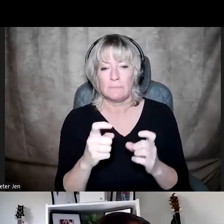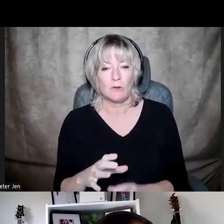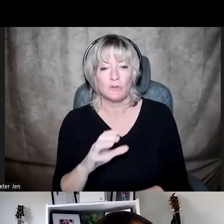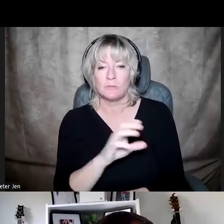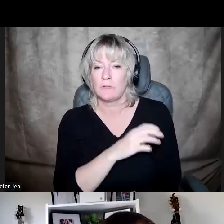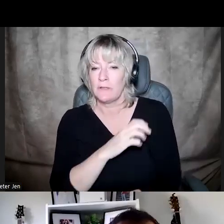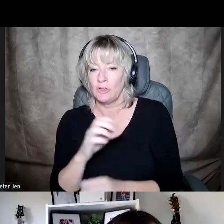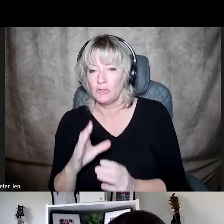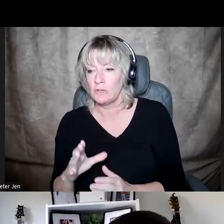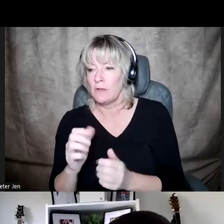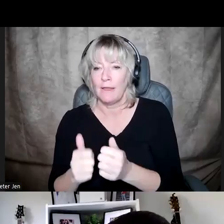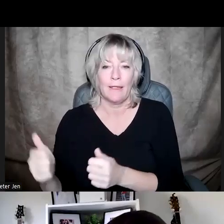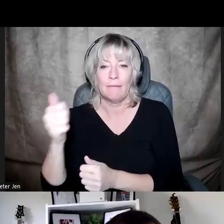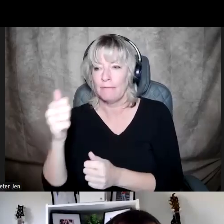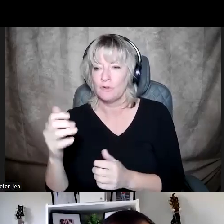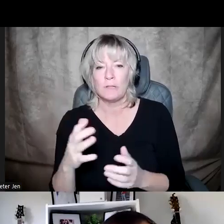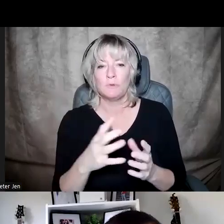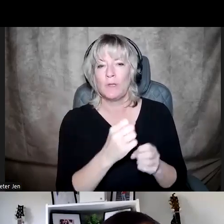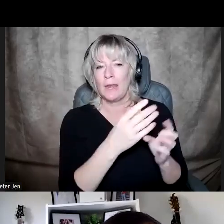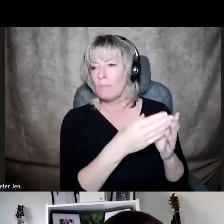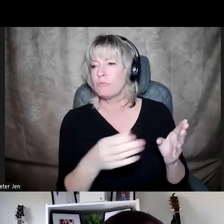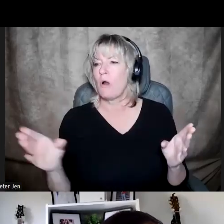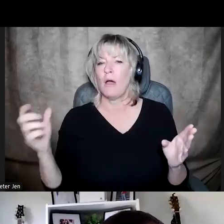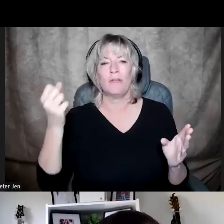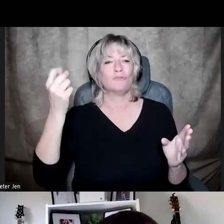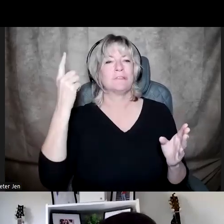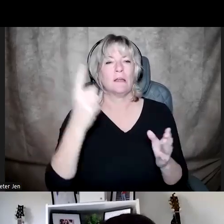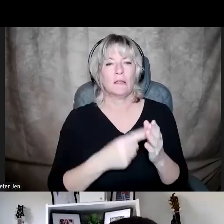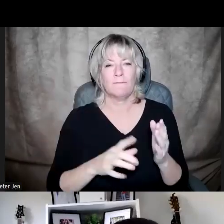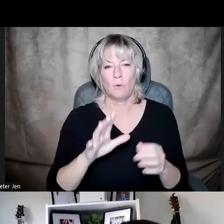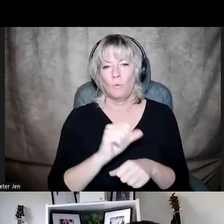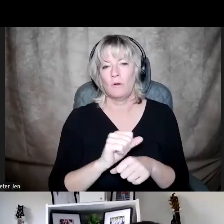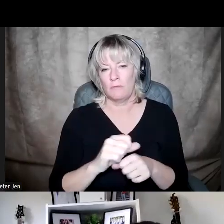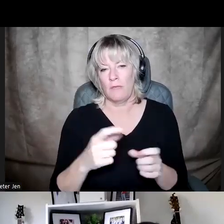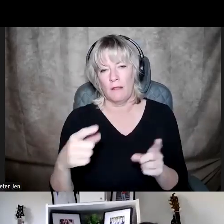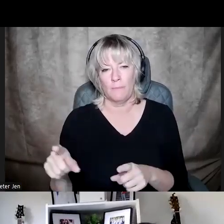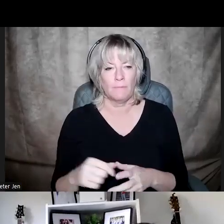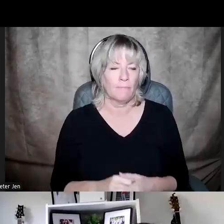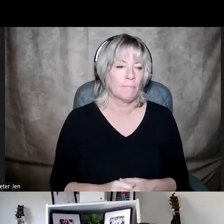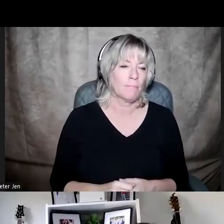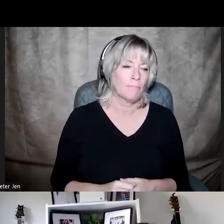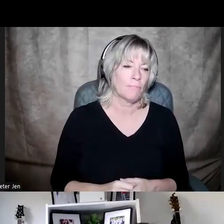to really get a broad representation of the work that was happening across these programs. Next slide.